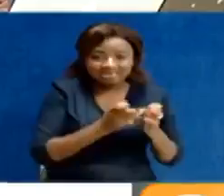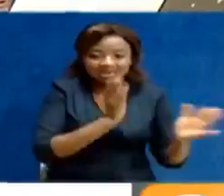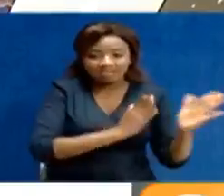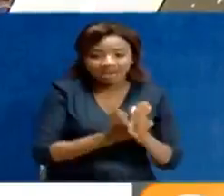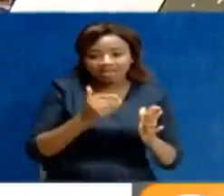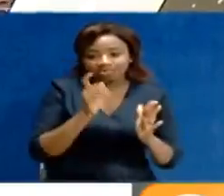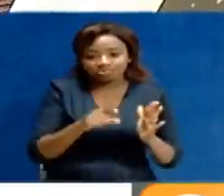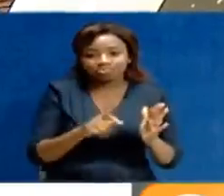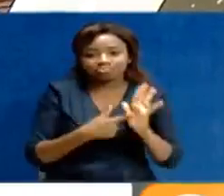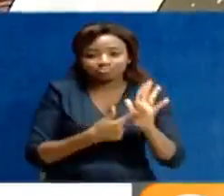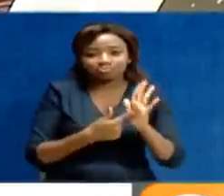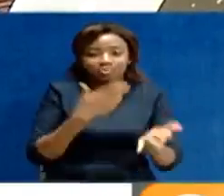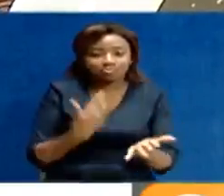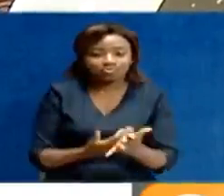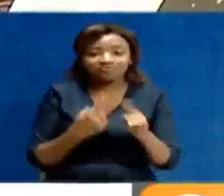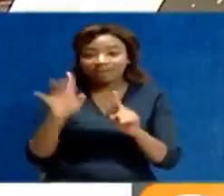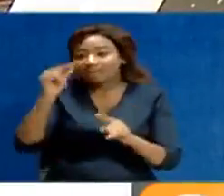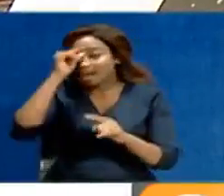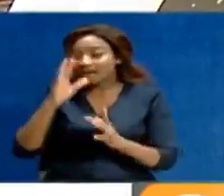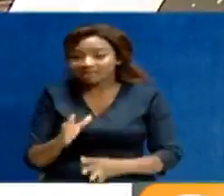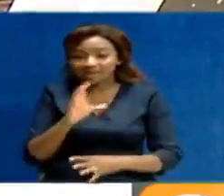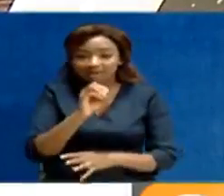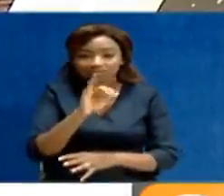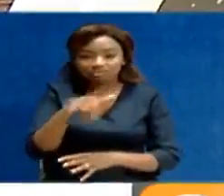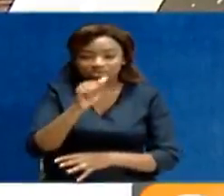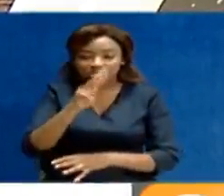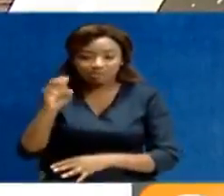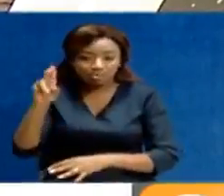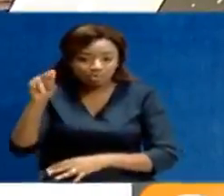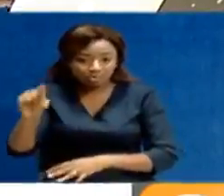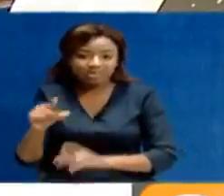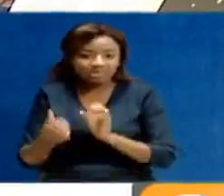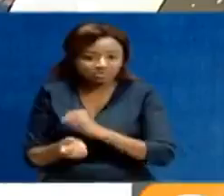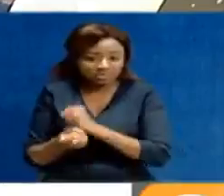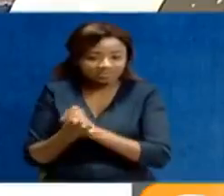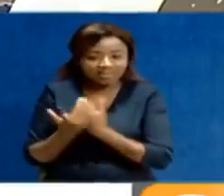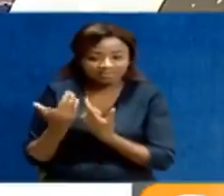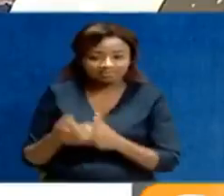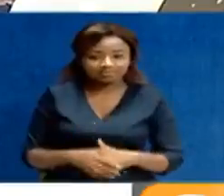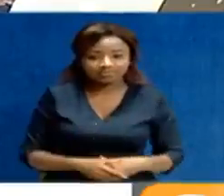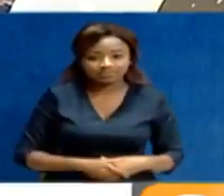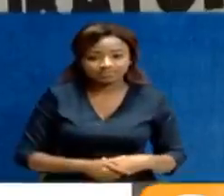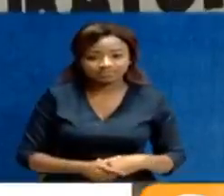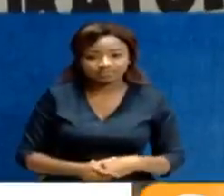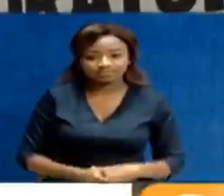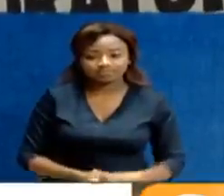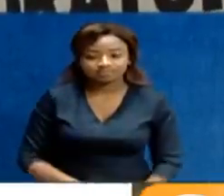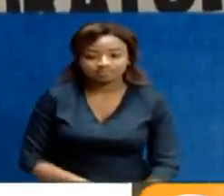Health, Busia Governor Sospseter Ojaamong was put on the spot to explain the anomaly. Laura Otieno has more.